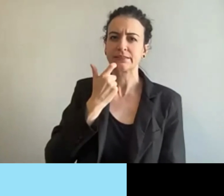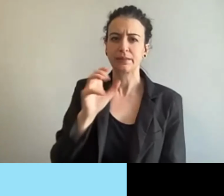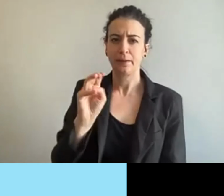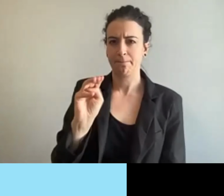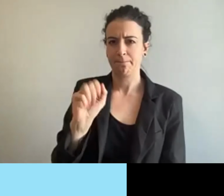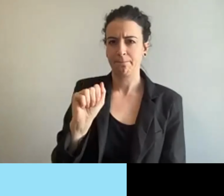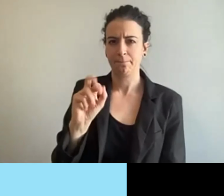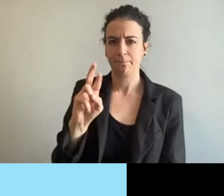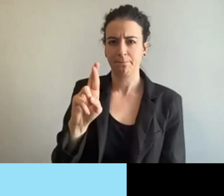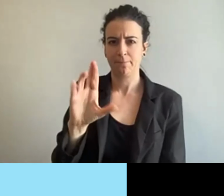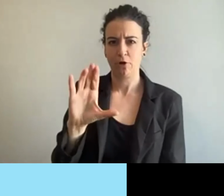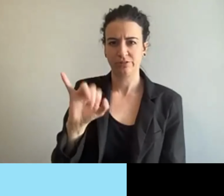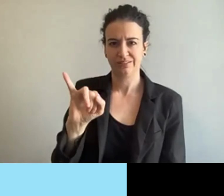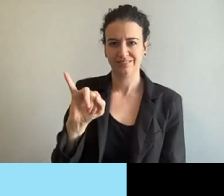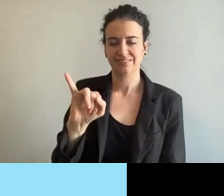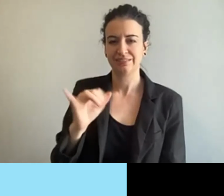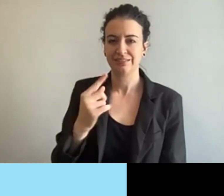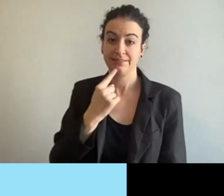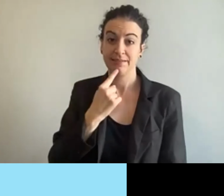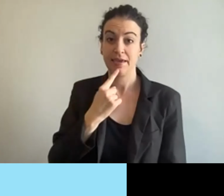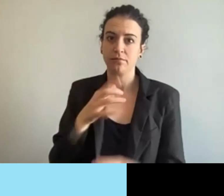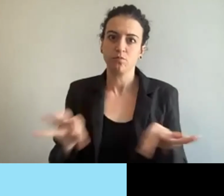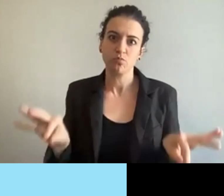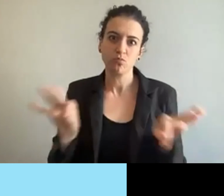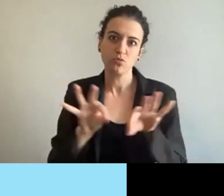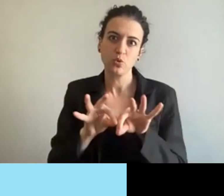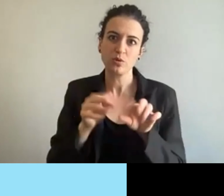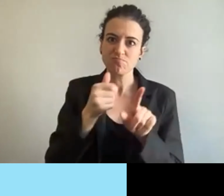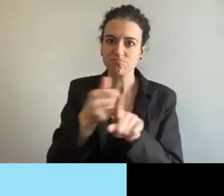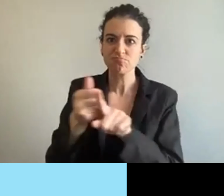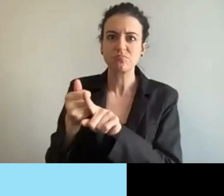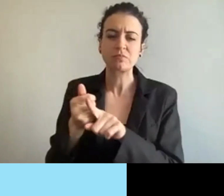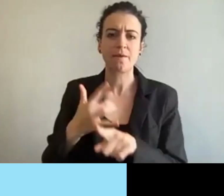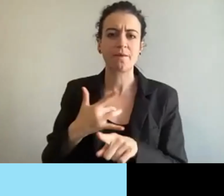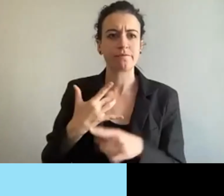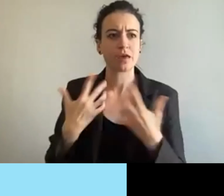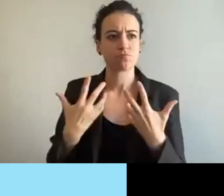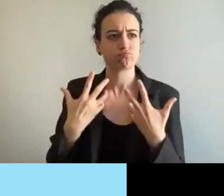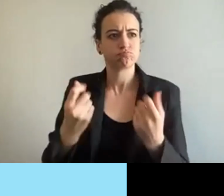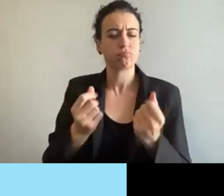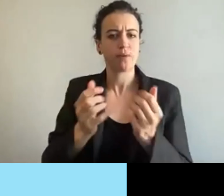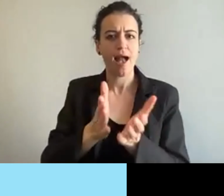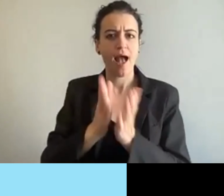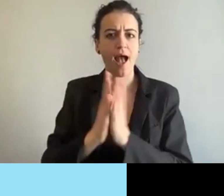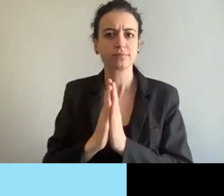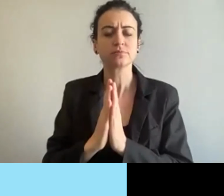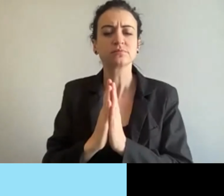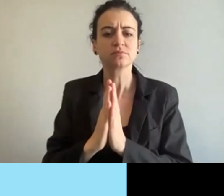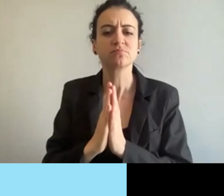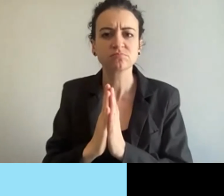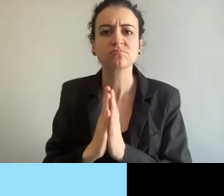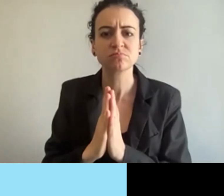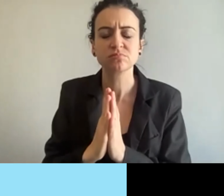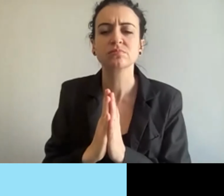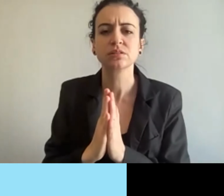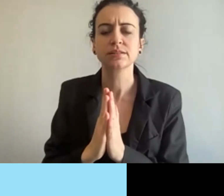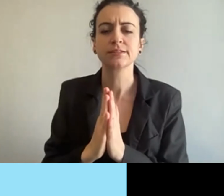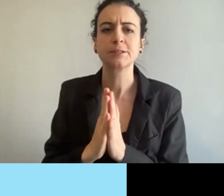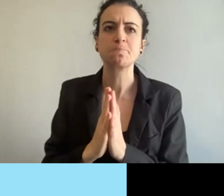afraid to ask for something, because you don't know